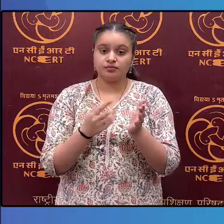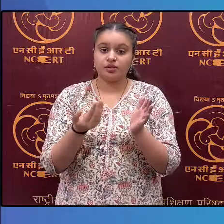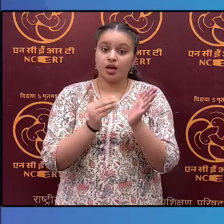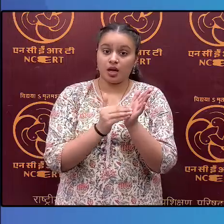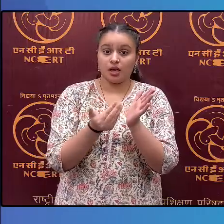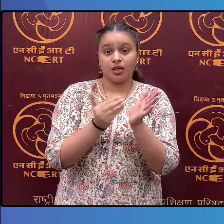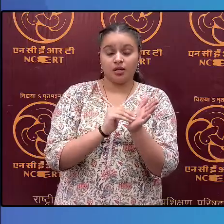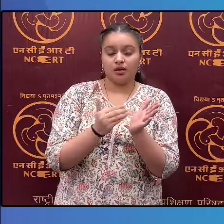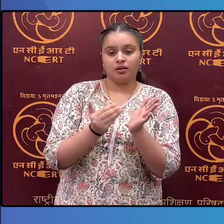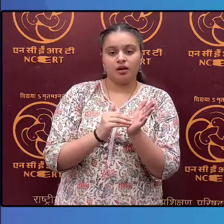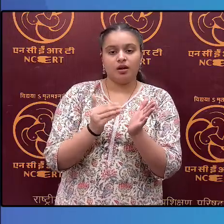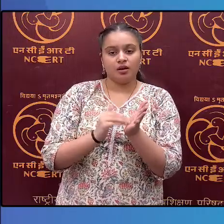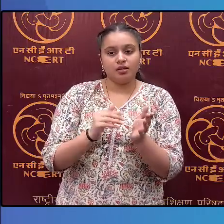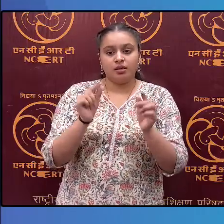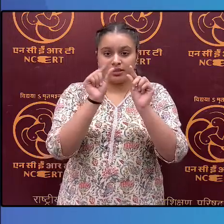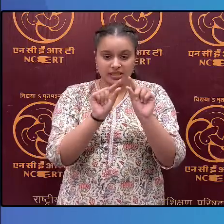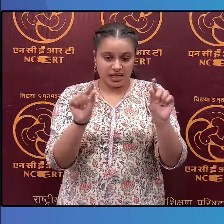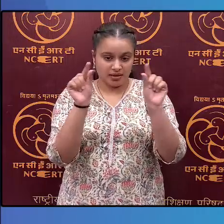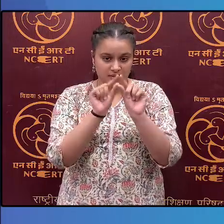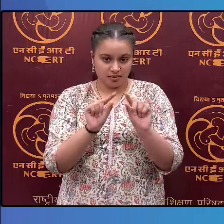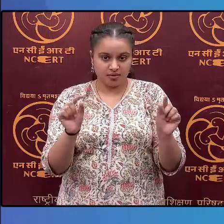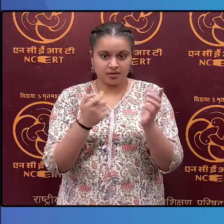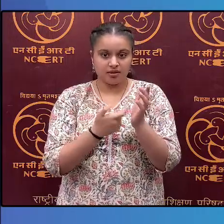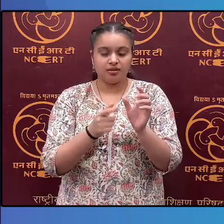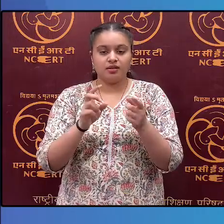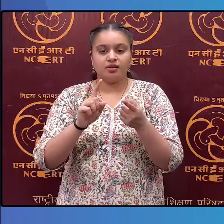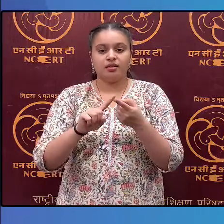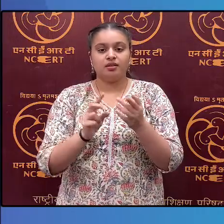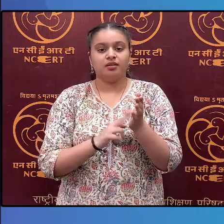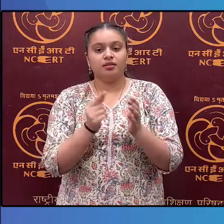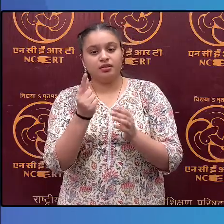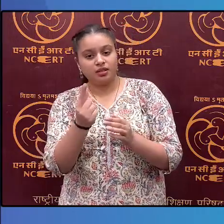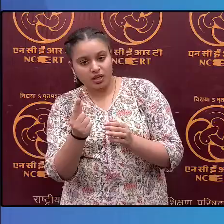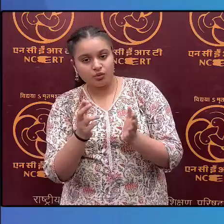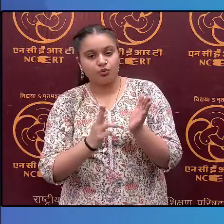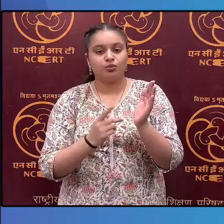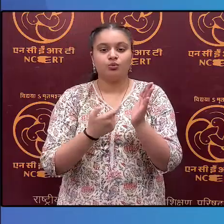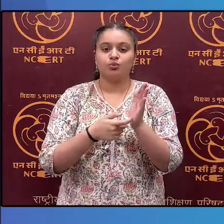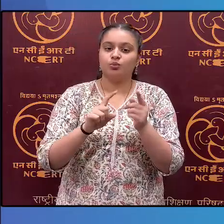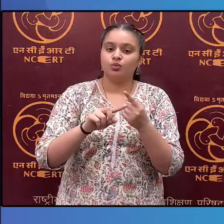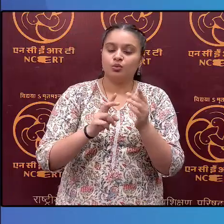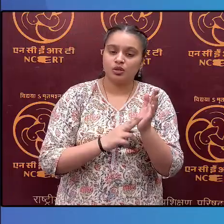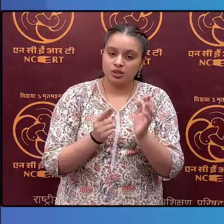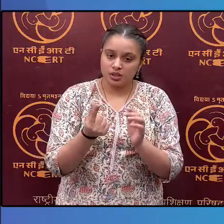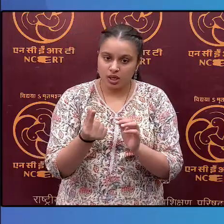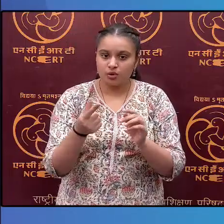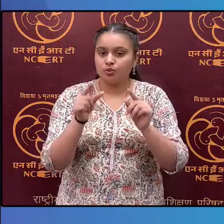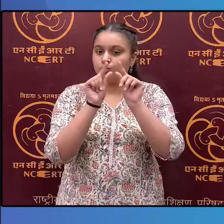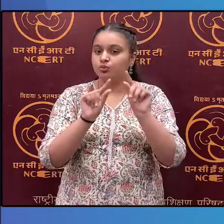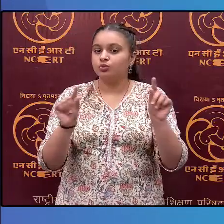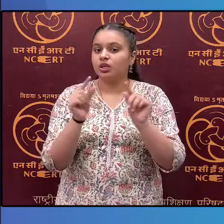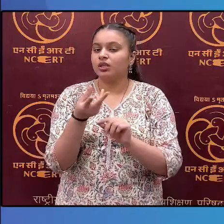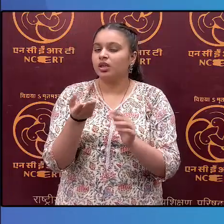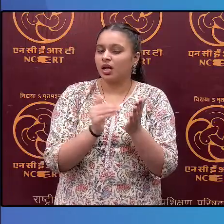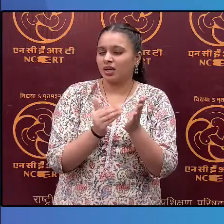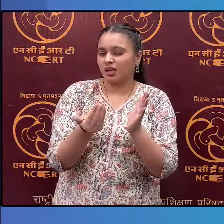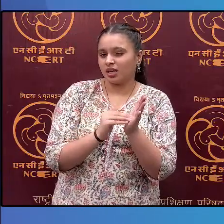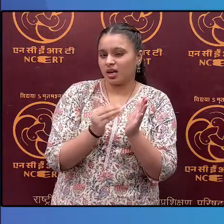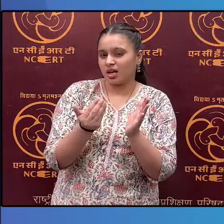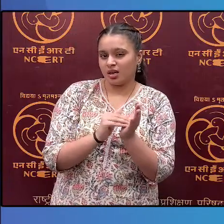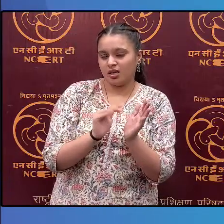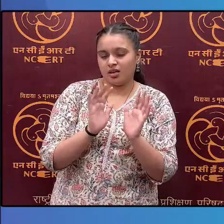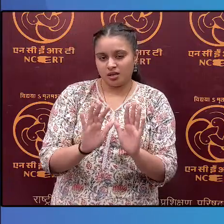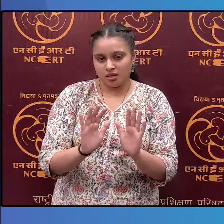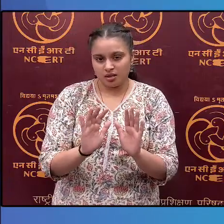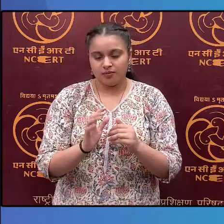repetitive. After every sentence, there is Renu ma'am this, Renu ma'am that. So, the sentences are being repeated, but Renu ma'am name